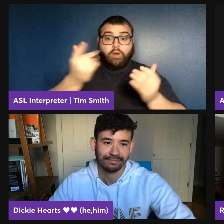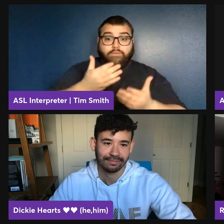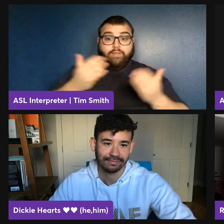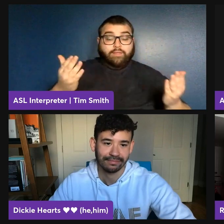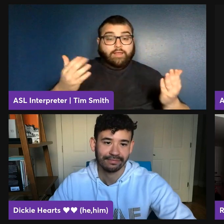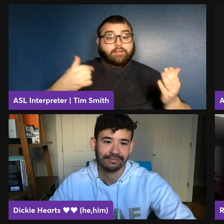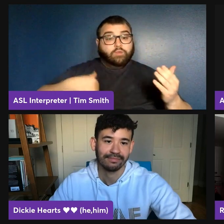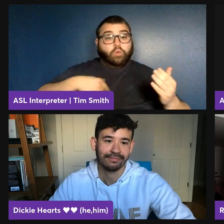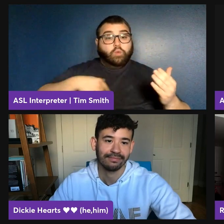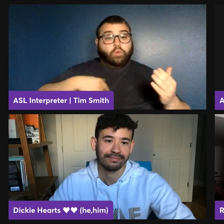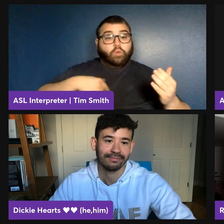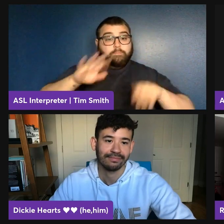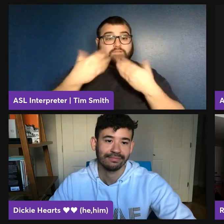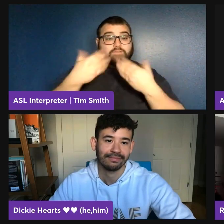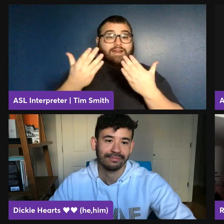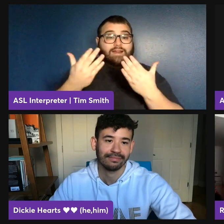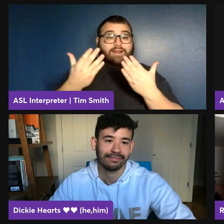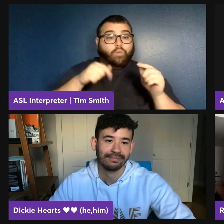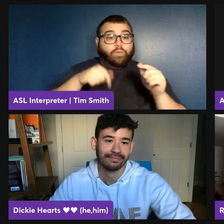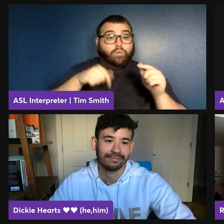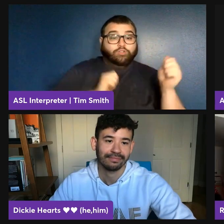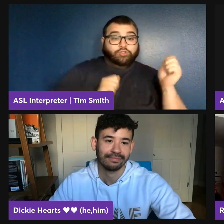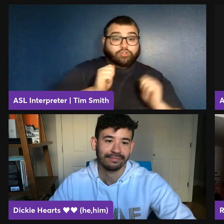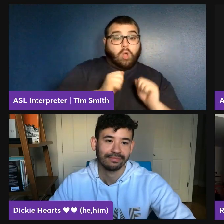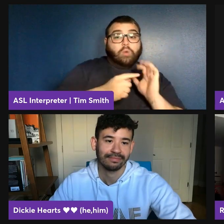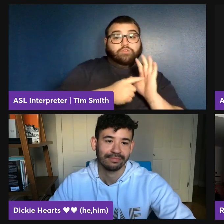with this show, is representation. But